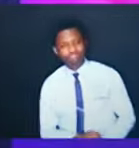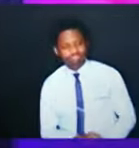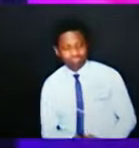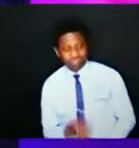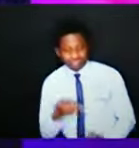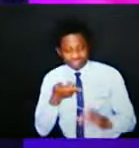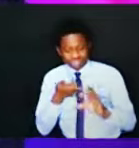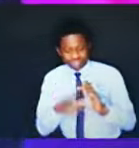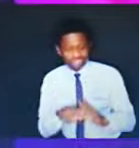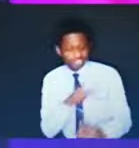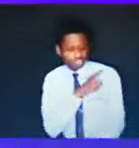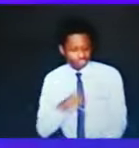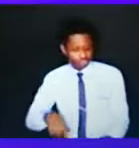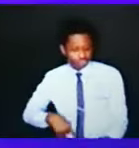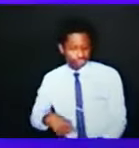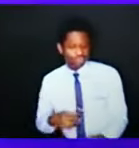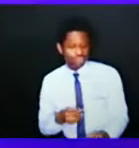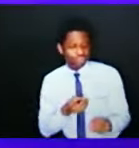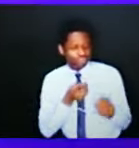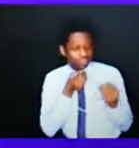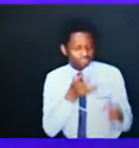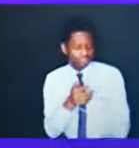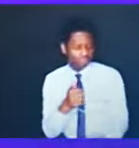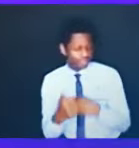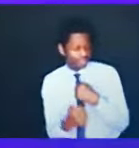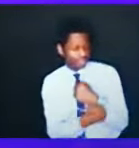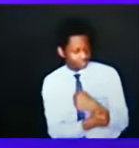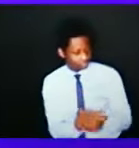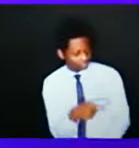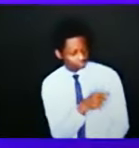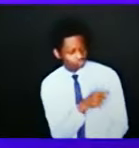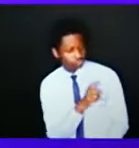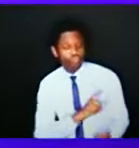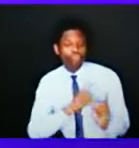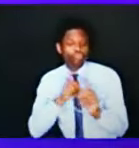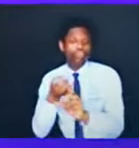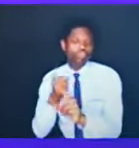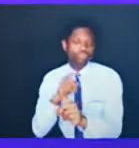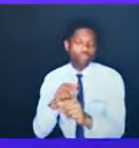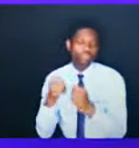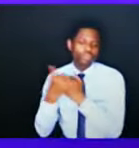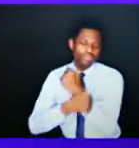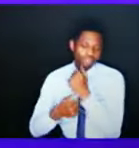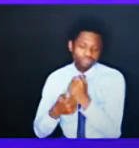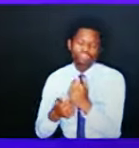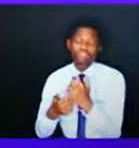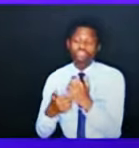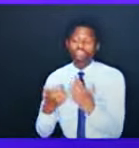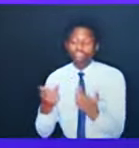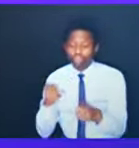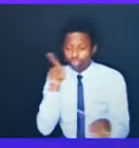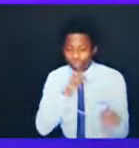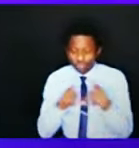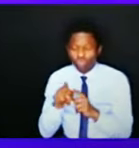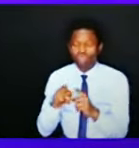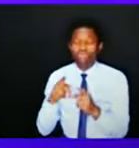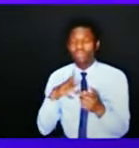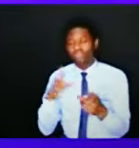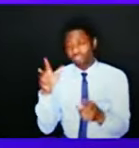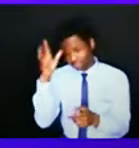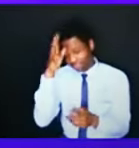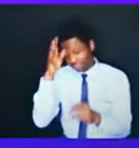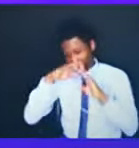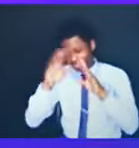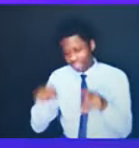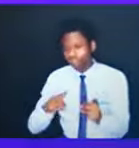the Lord said to Abram, go from your country, your people, and your father's household to the land I will